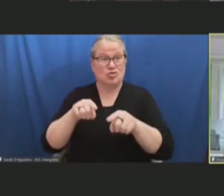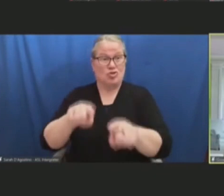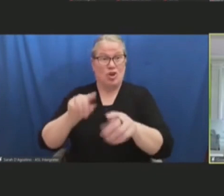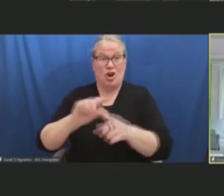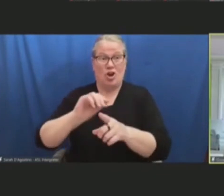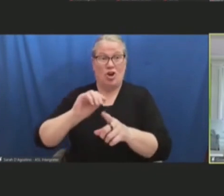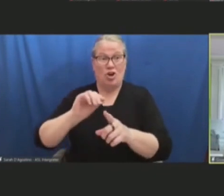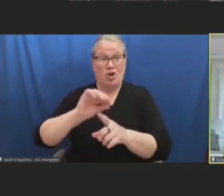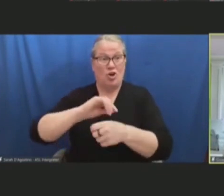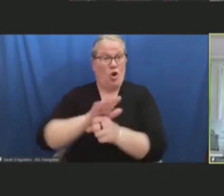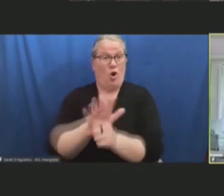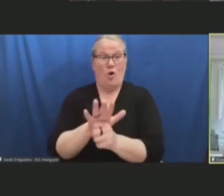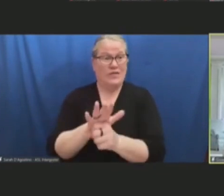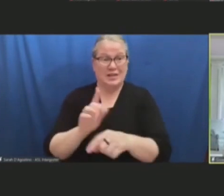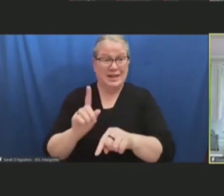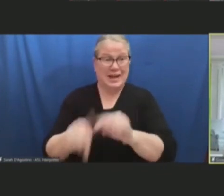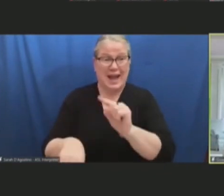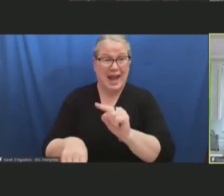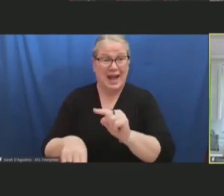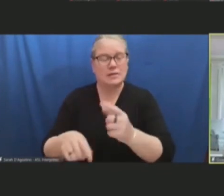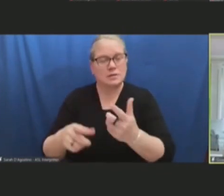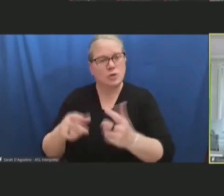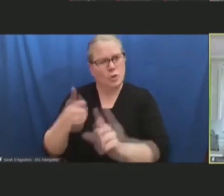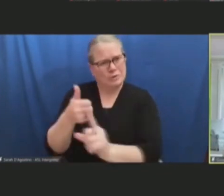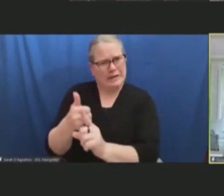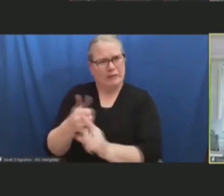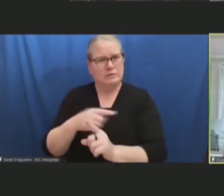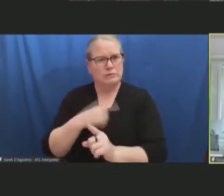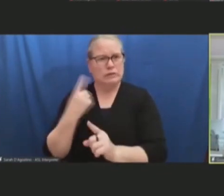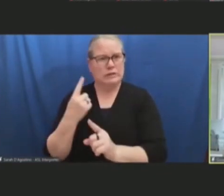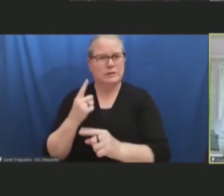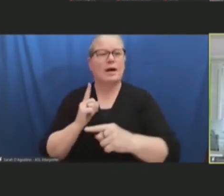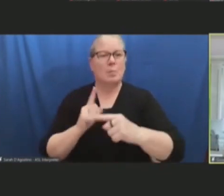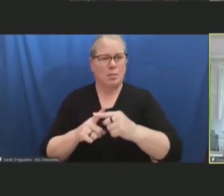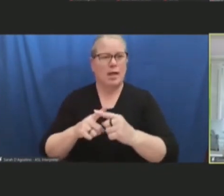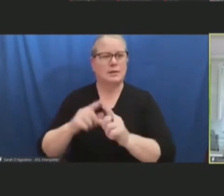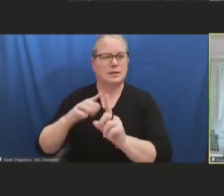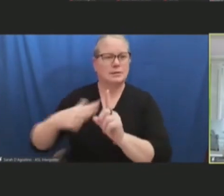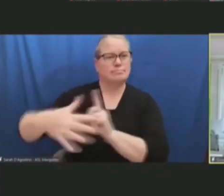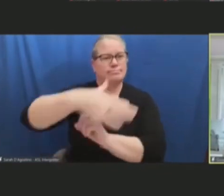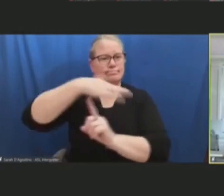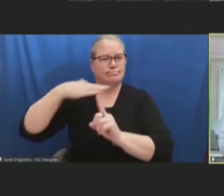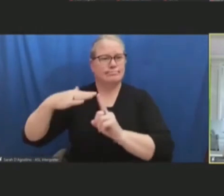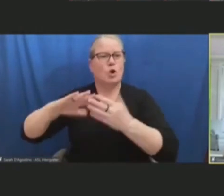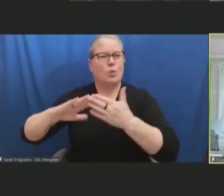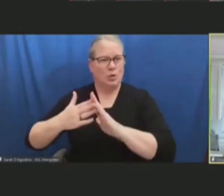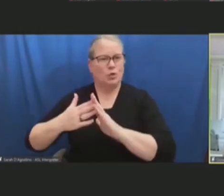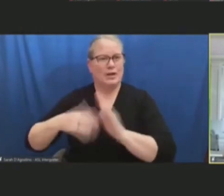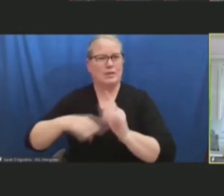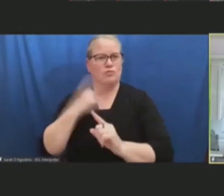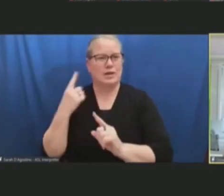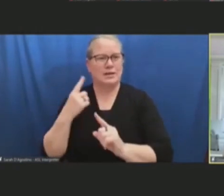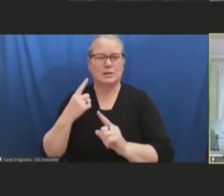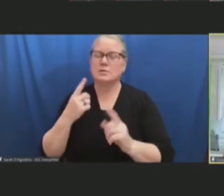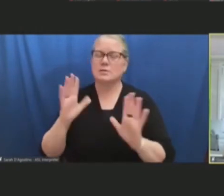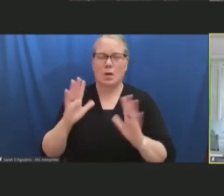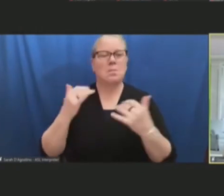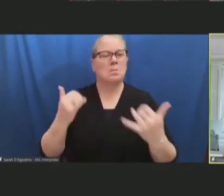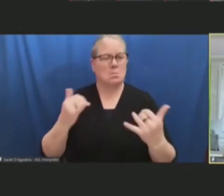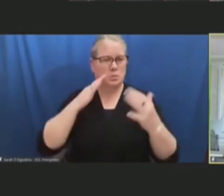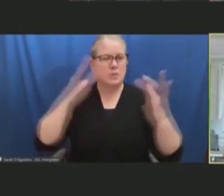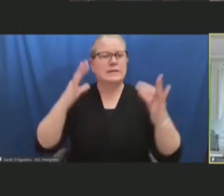it puts your community at risk. So that's why we're making this extra effort to make sure that nobody is denied the